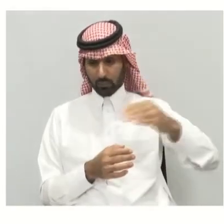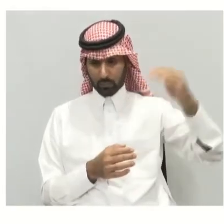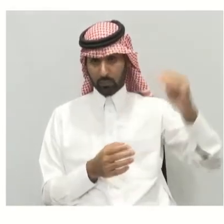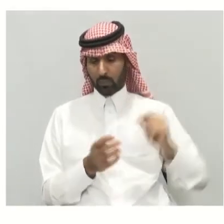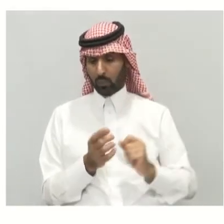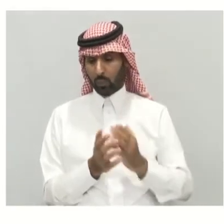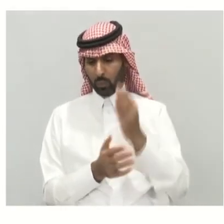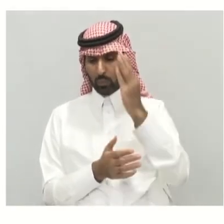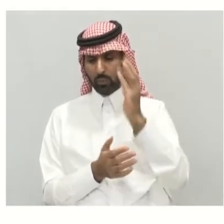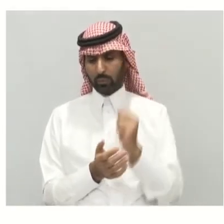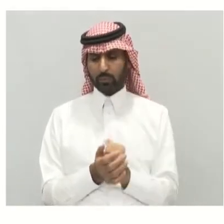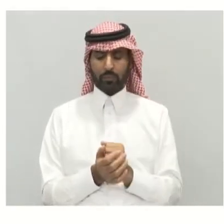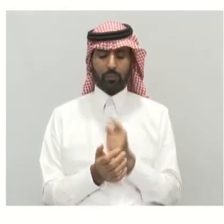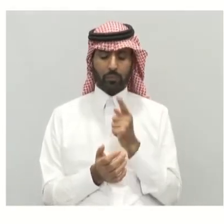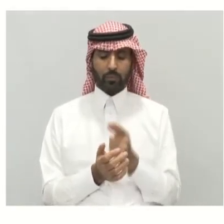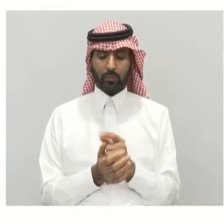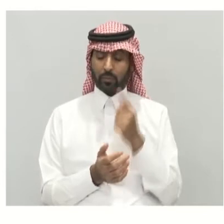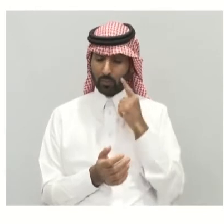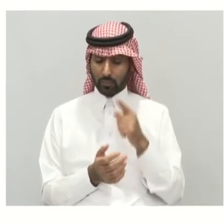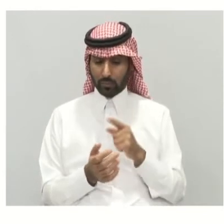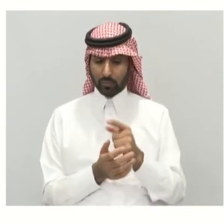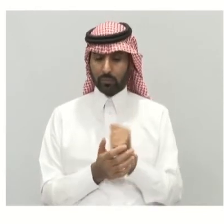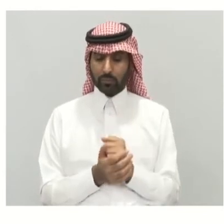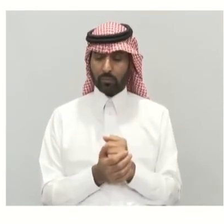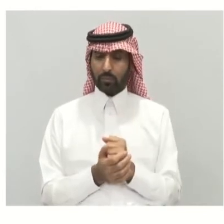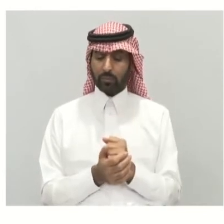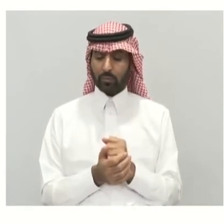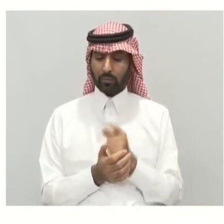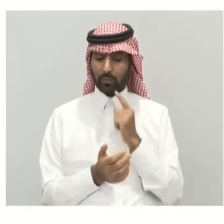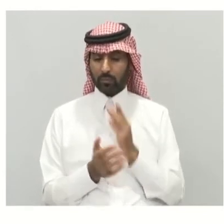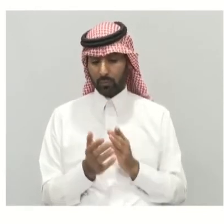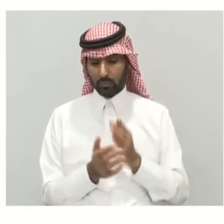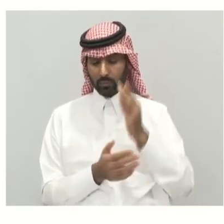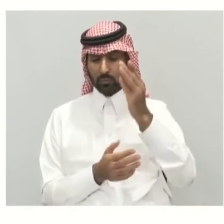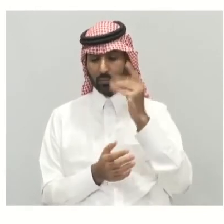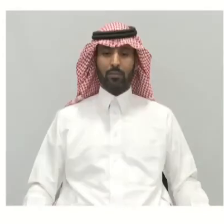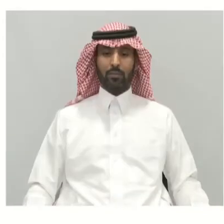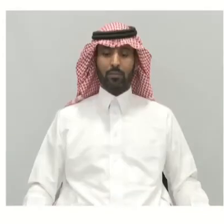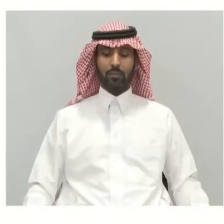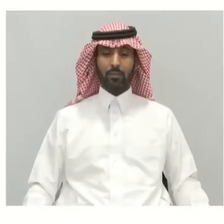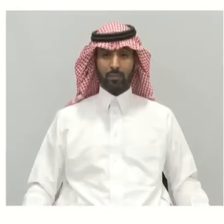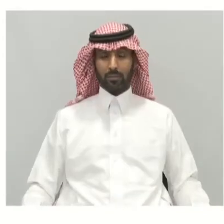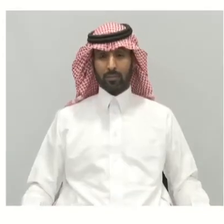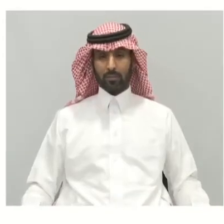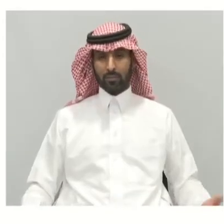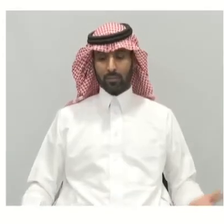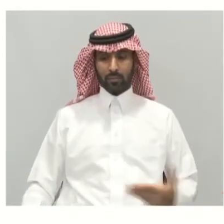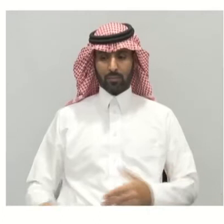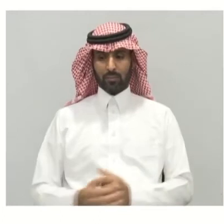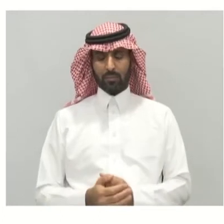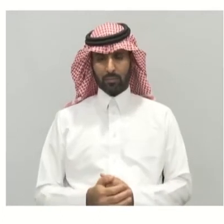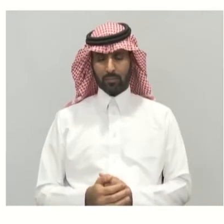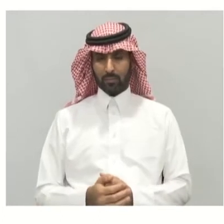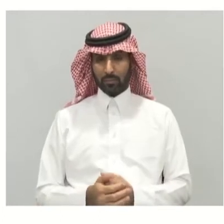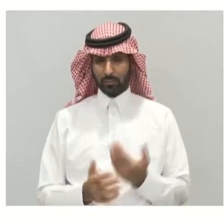question, railways and cable car. This is how you can go to the top of the mountain. Okay. Now,